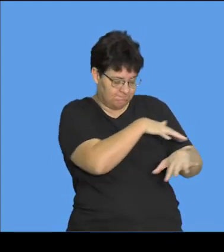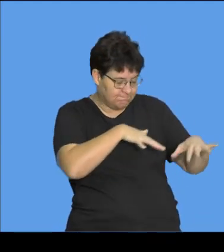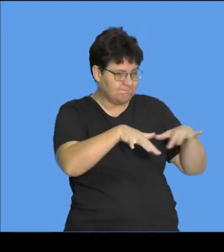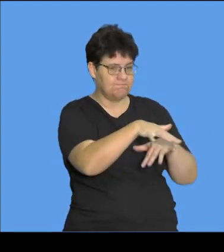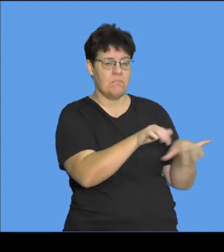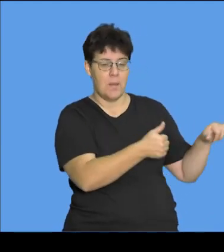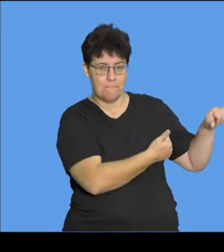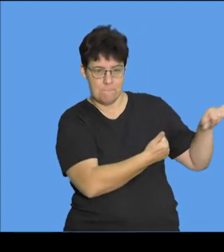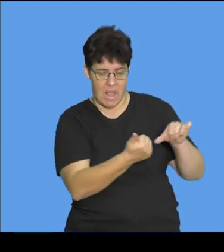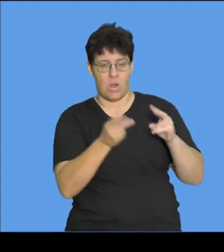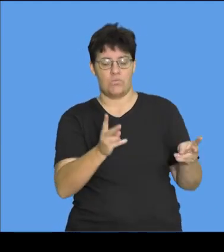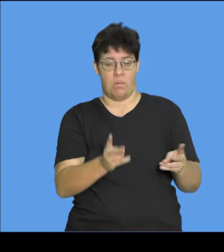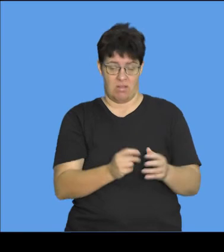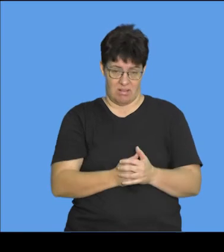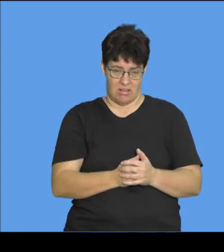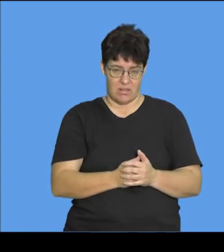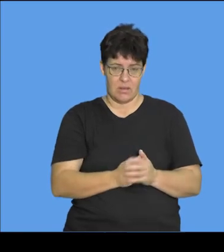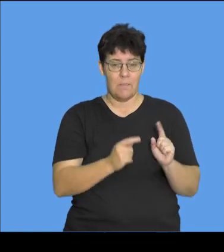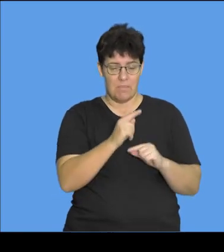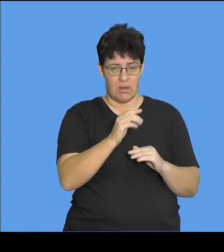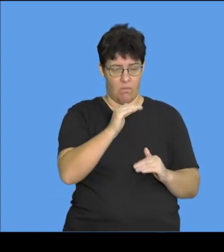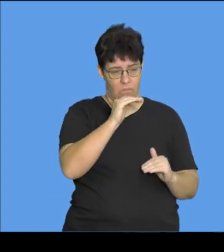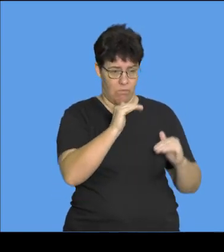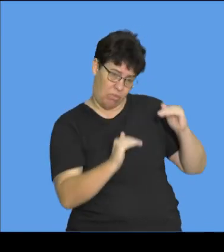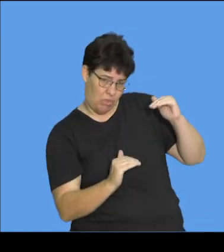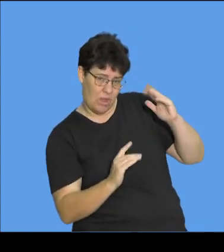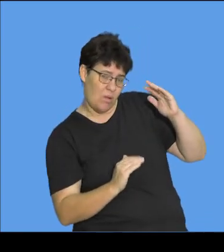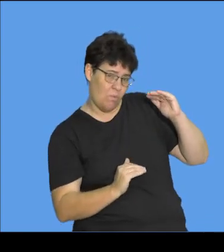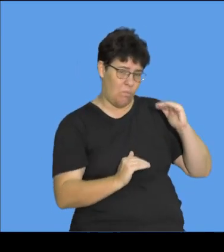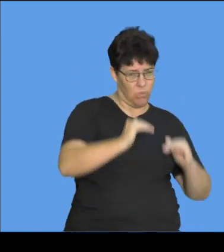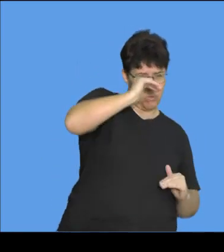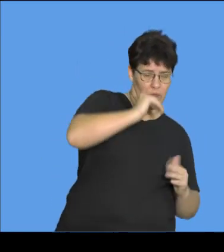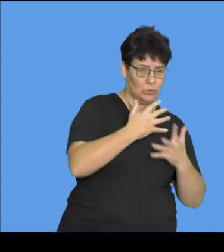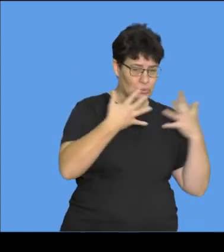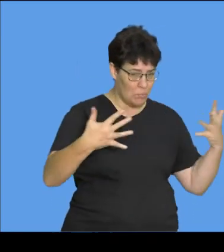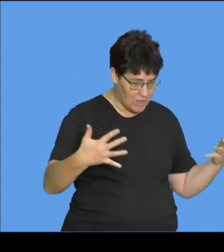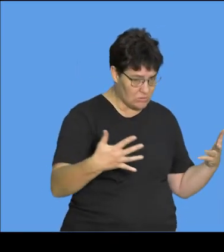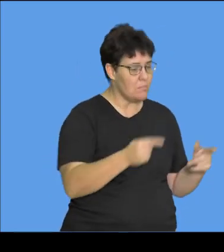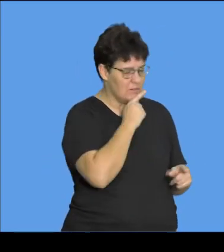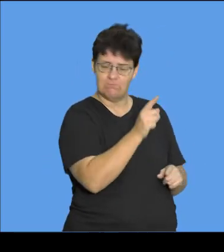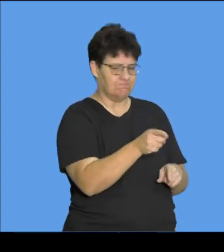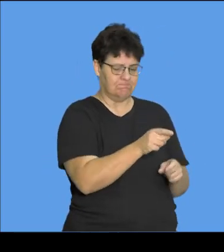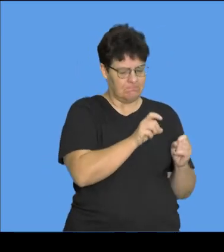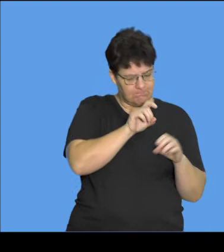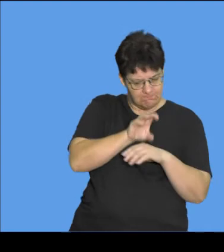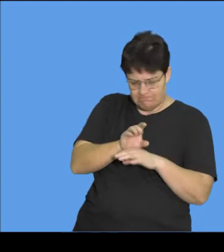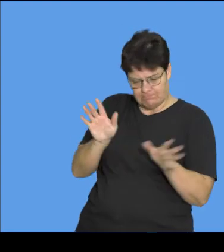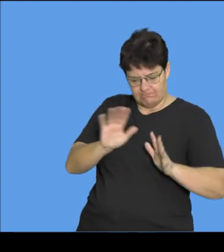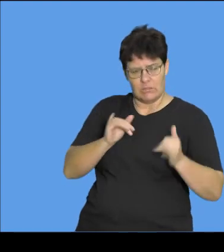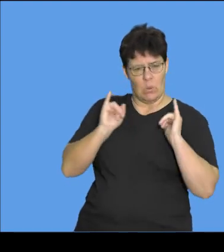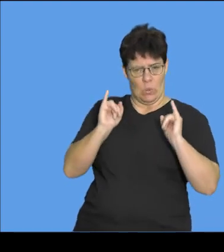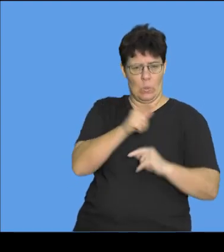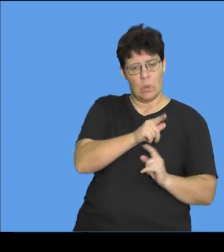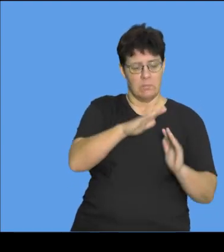to normal whenever they start to become too extreme or higher than normal. We also know that the